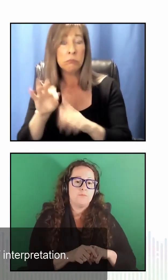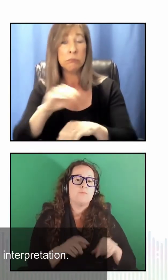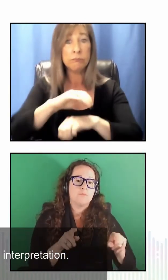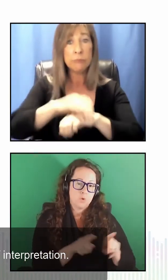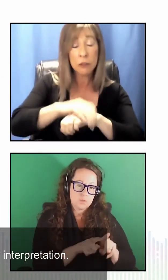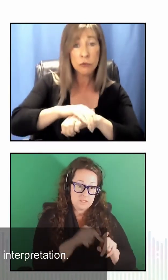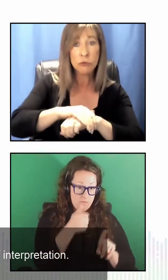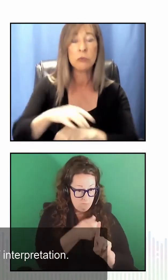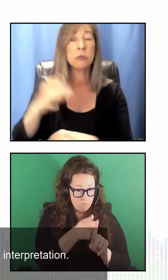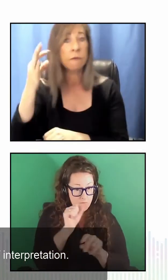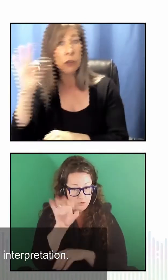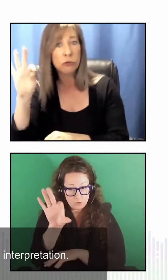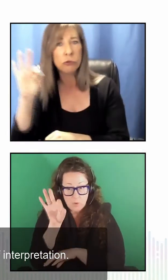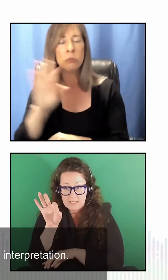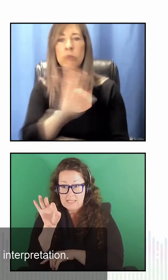of interpretation.